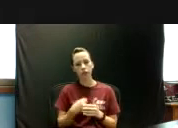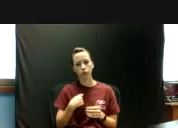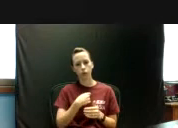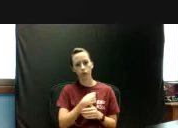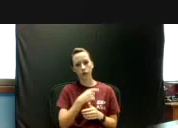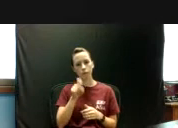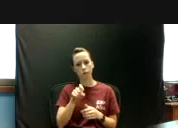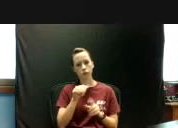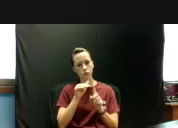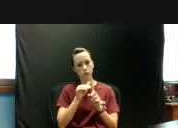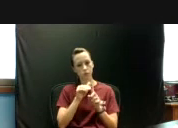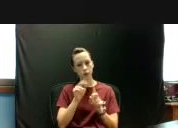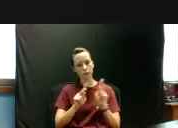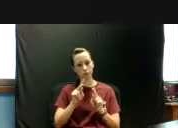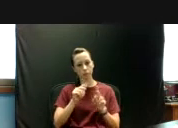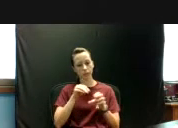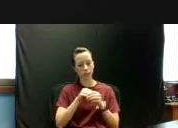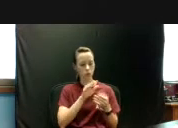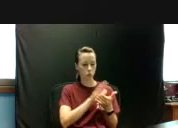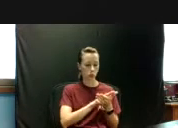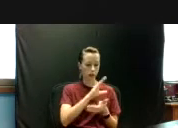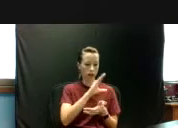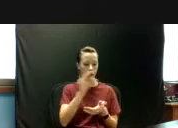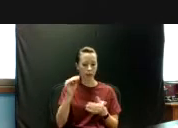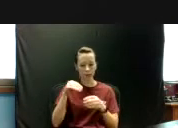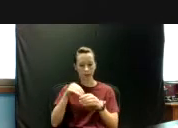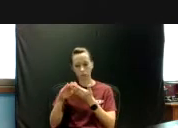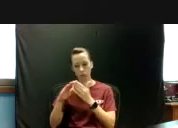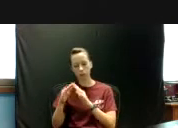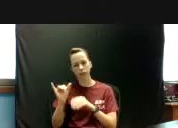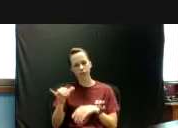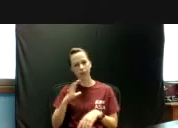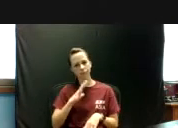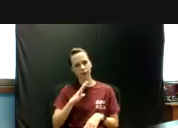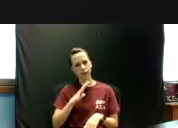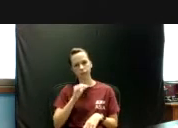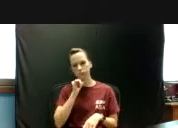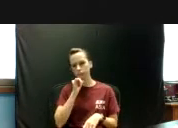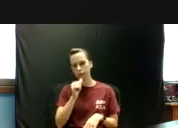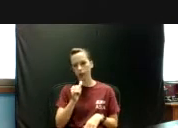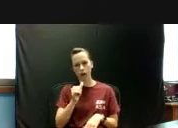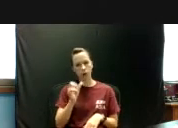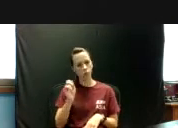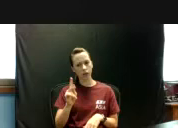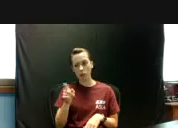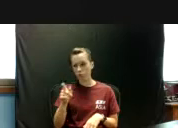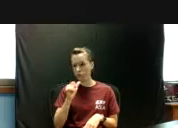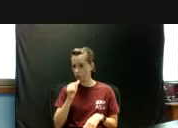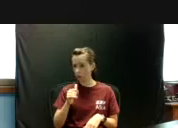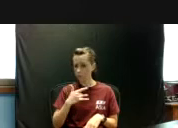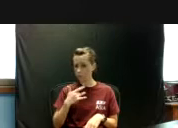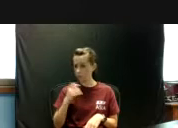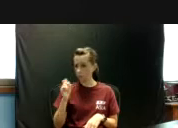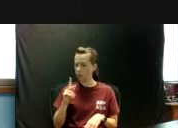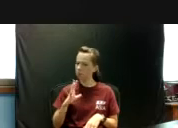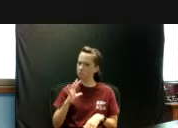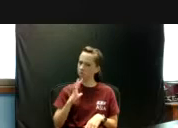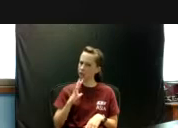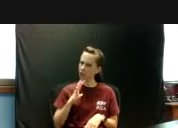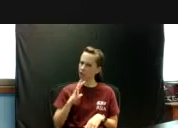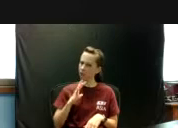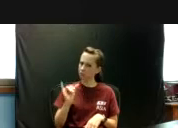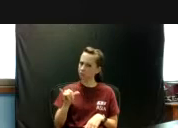We've got to remind people in our schools and in our communities that it's okay not to be okay. All right, so we all experience